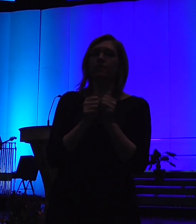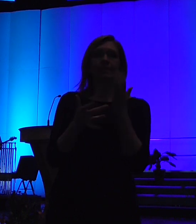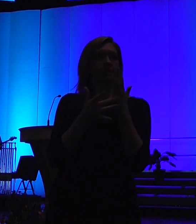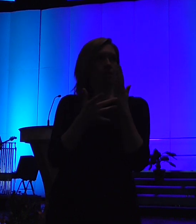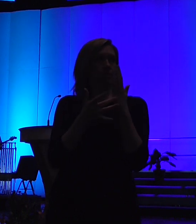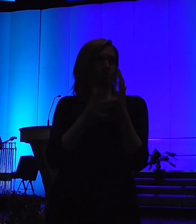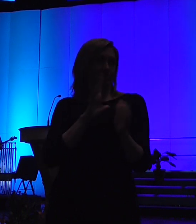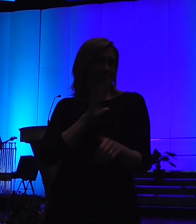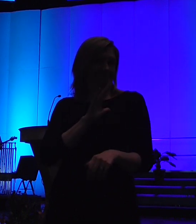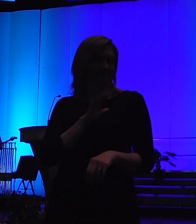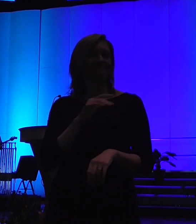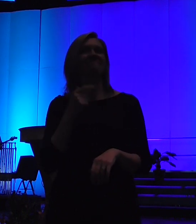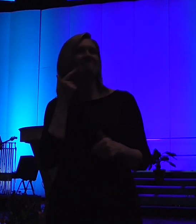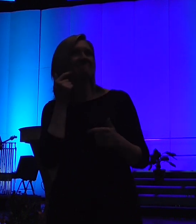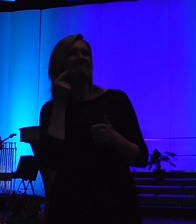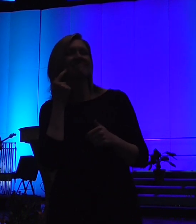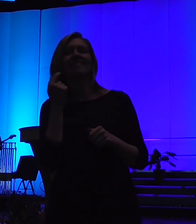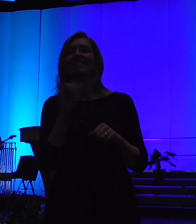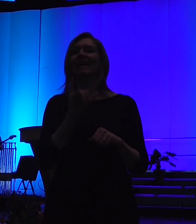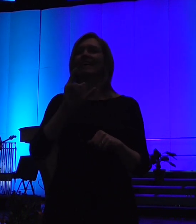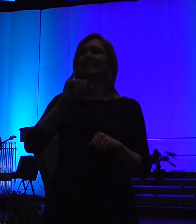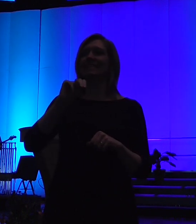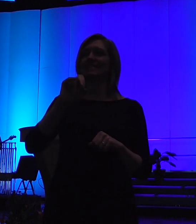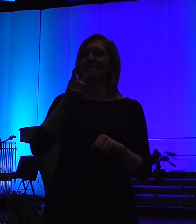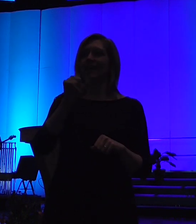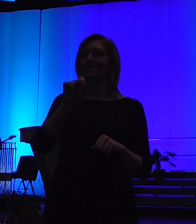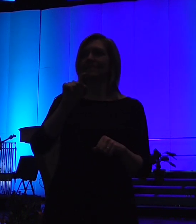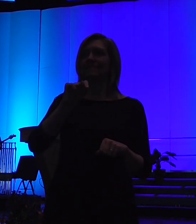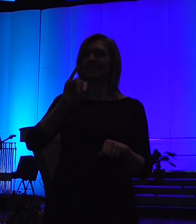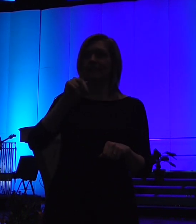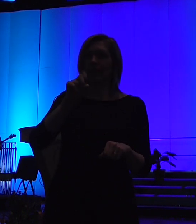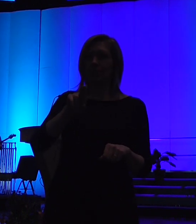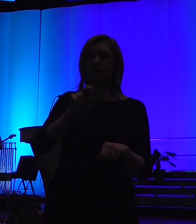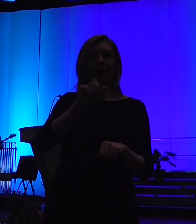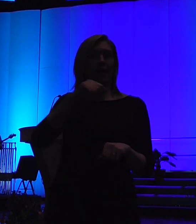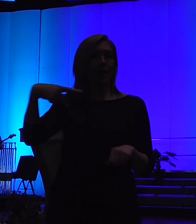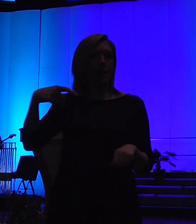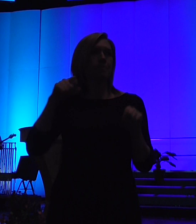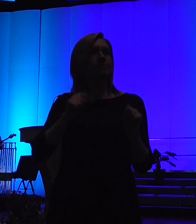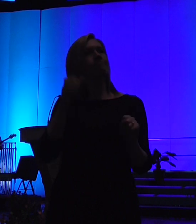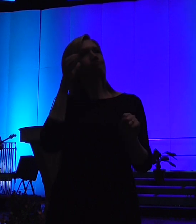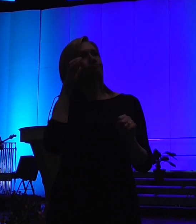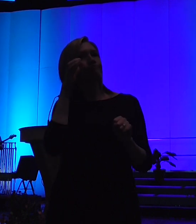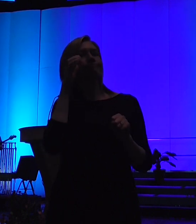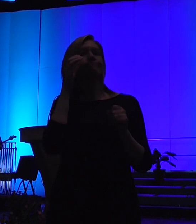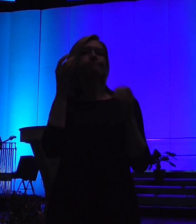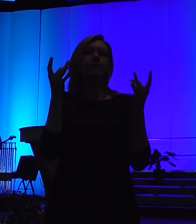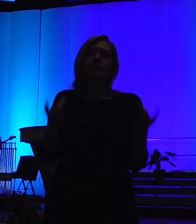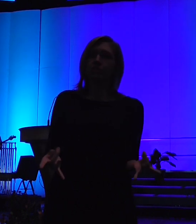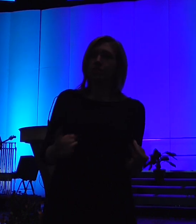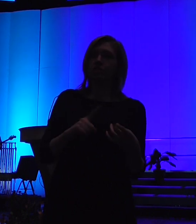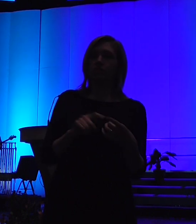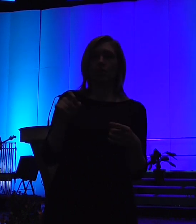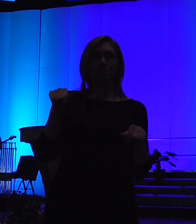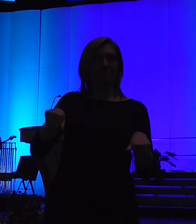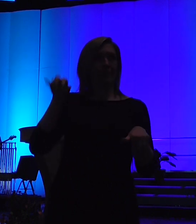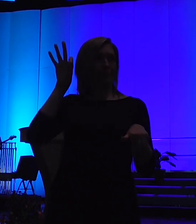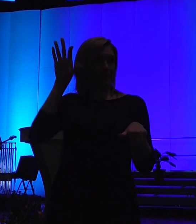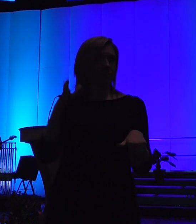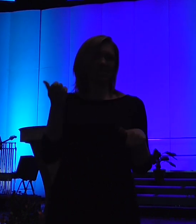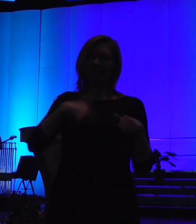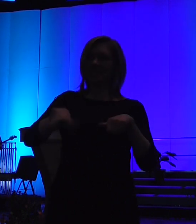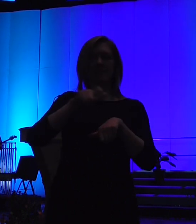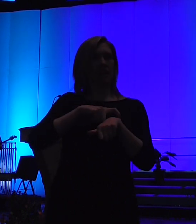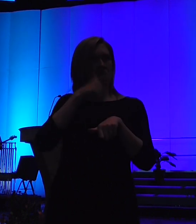of technology, like the Insight Timer app, where you can listen to meditations by our Mile High ministers pretty much